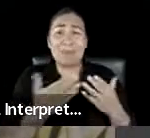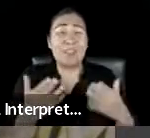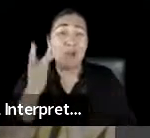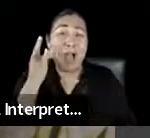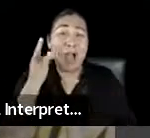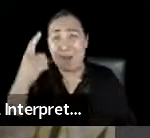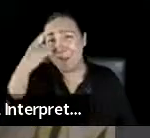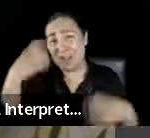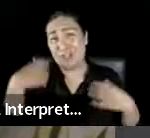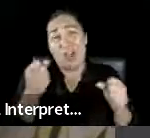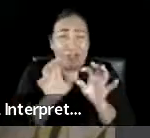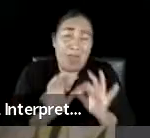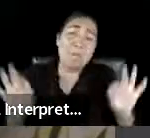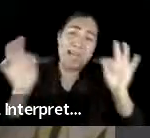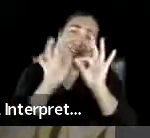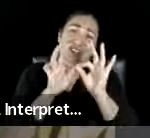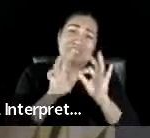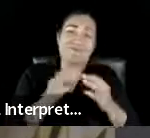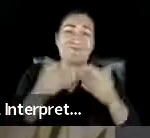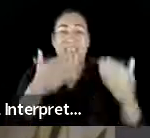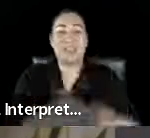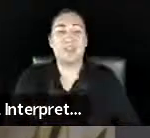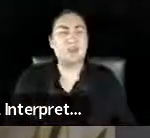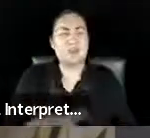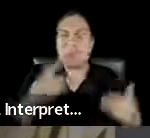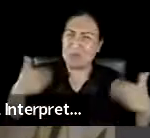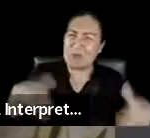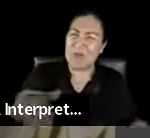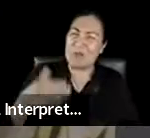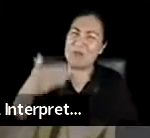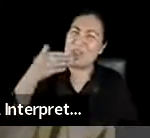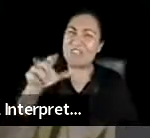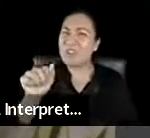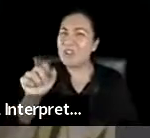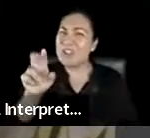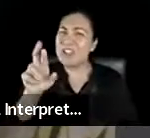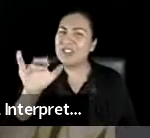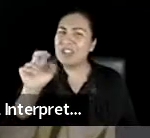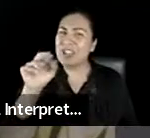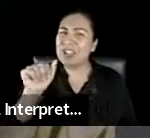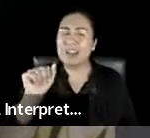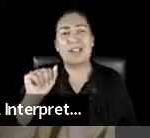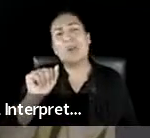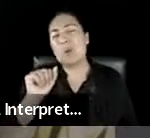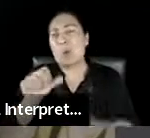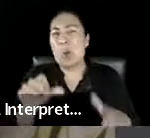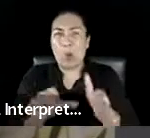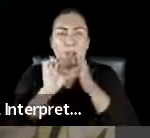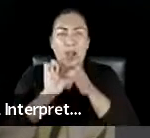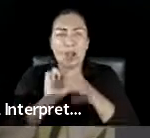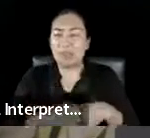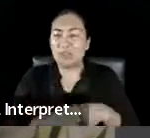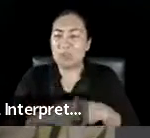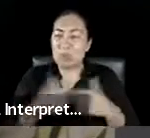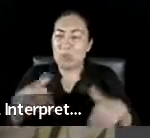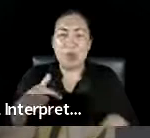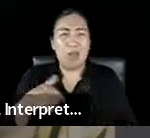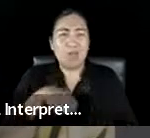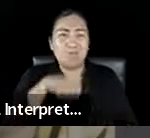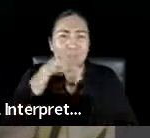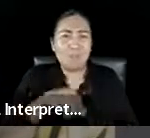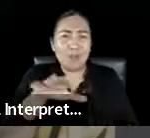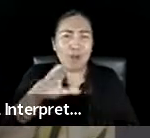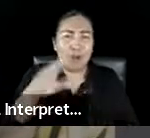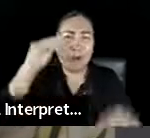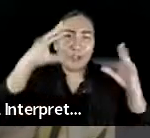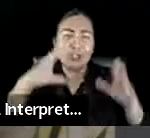you. Thank you, Adriana. Well spoken. Again, just constantly impressed. I love Miss Duncan, your teacher there at